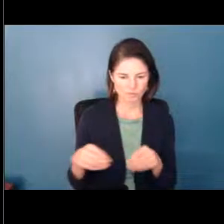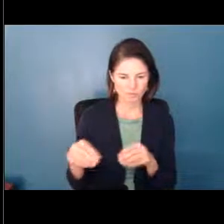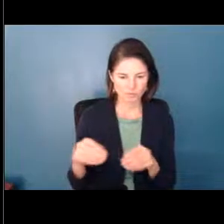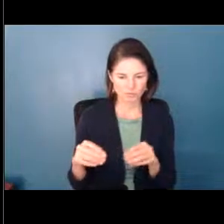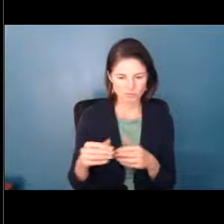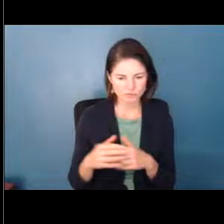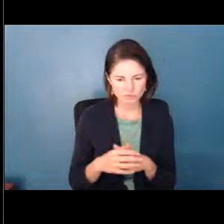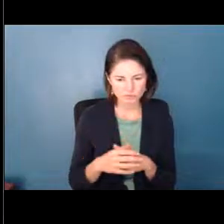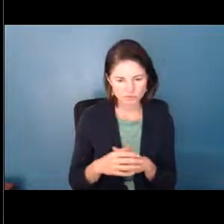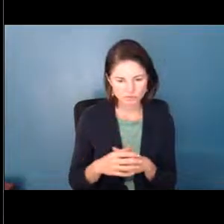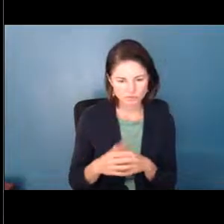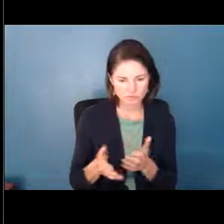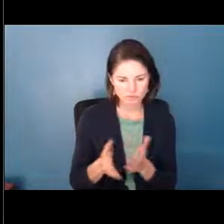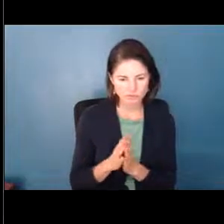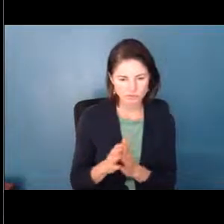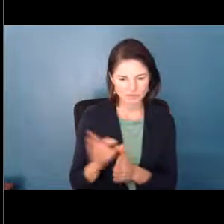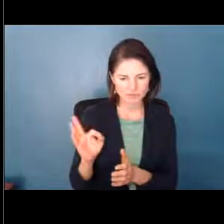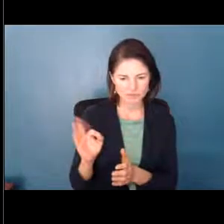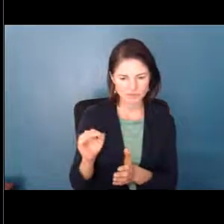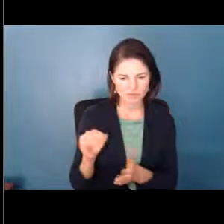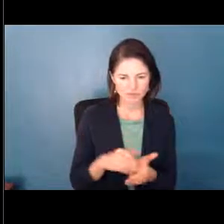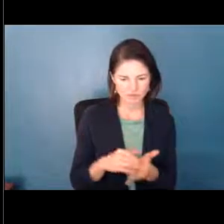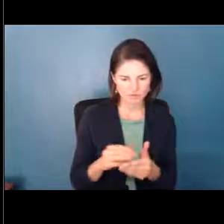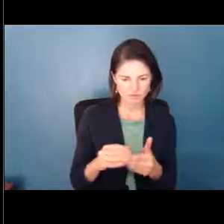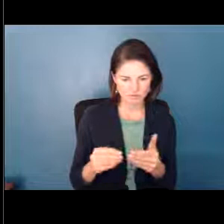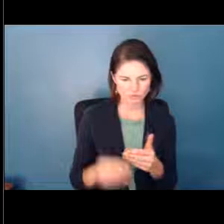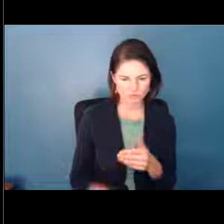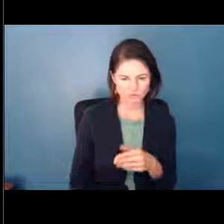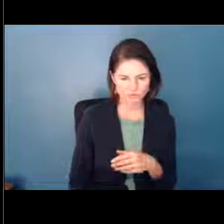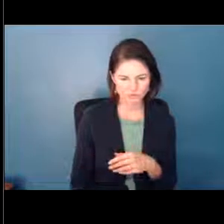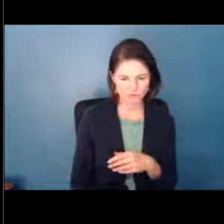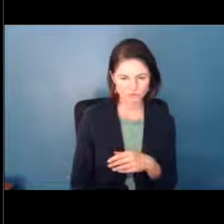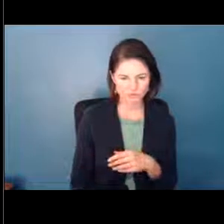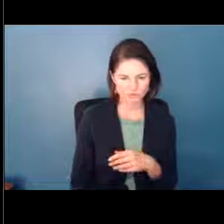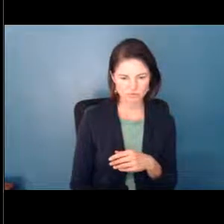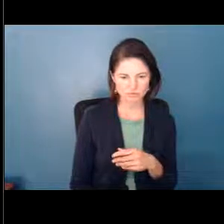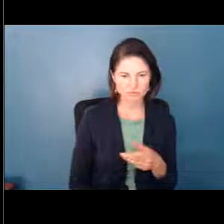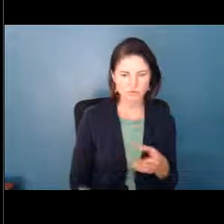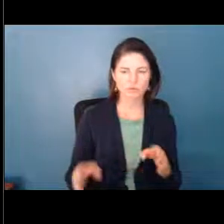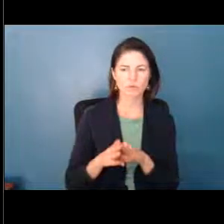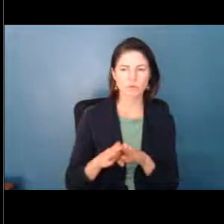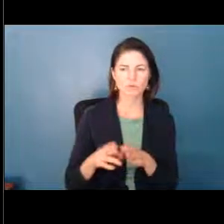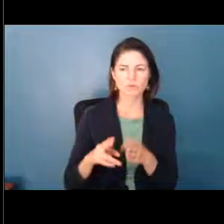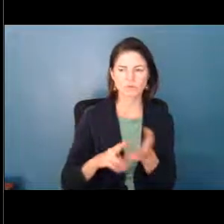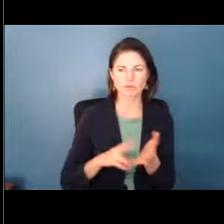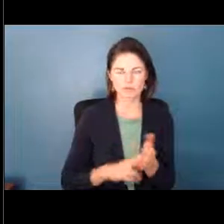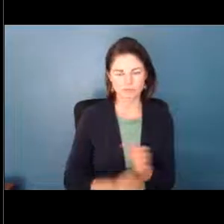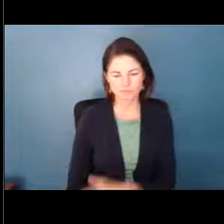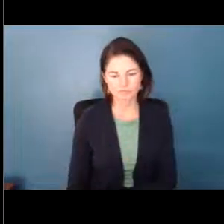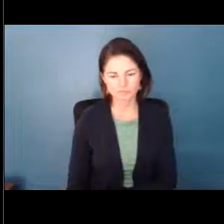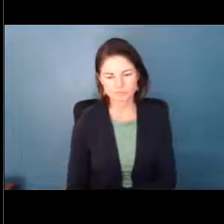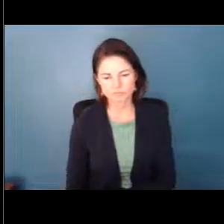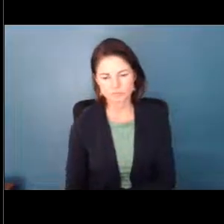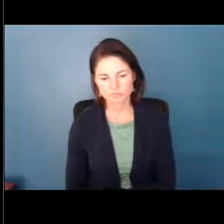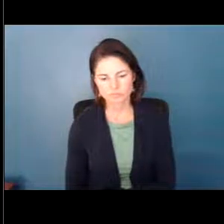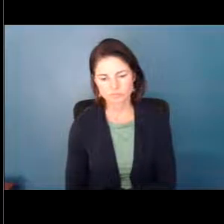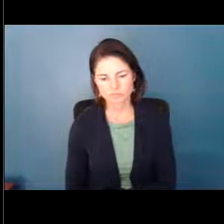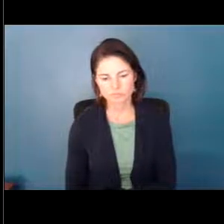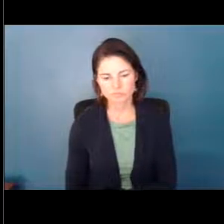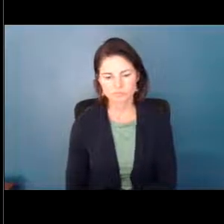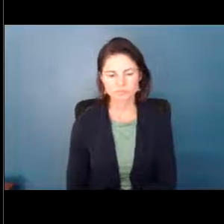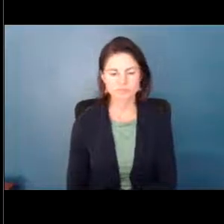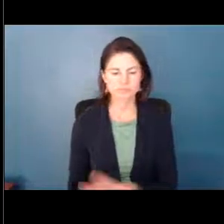requesting $90,000 in supplemental funds in construction capital to close out the contract. The project realized cost increases due to claims filed